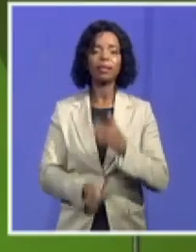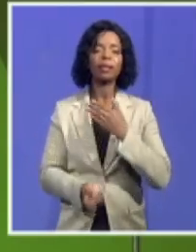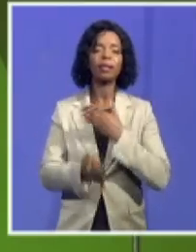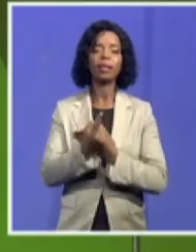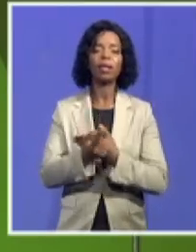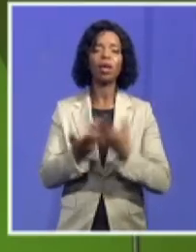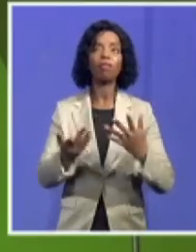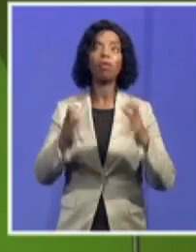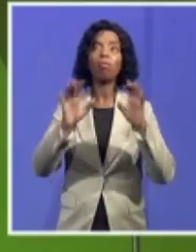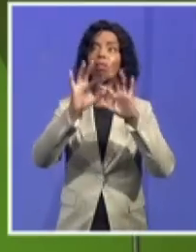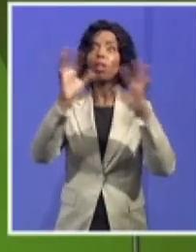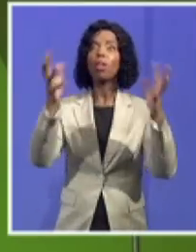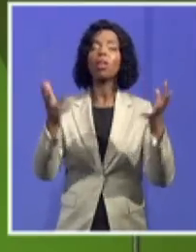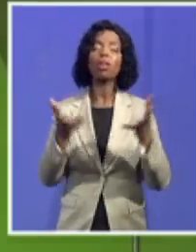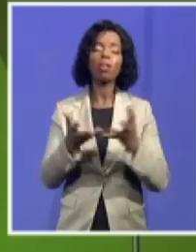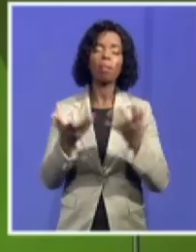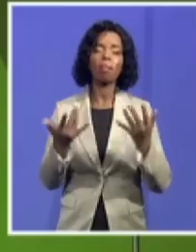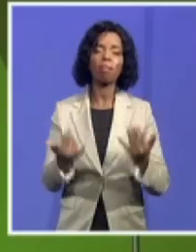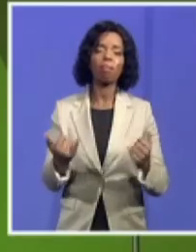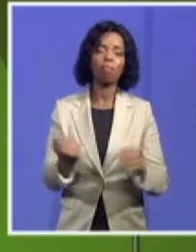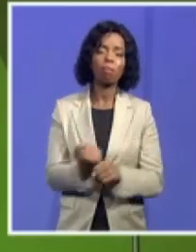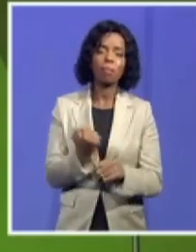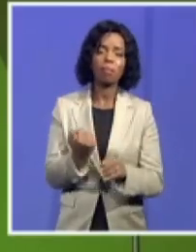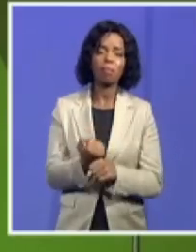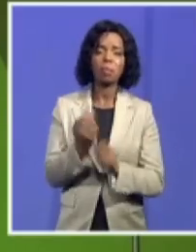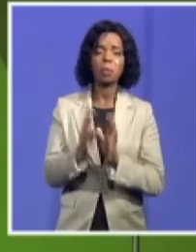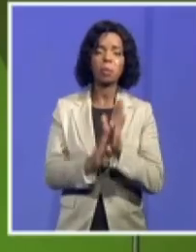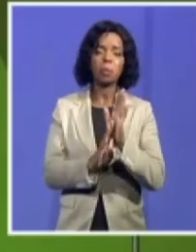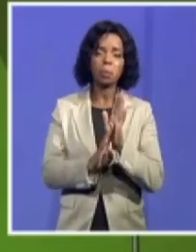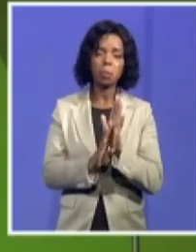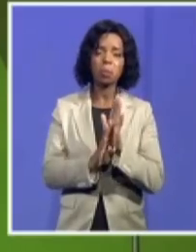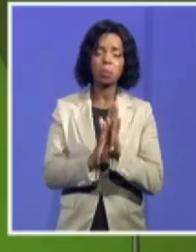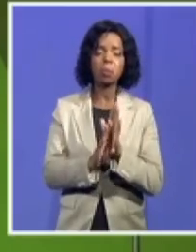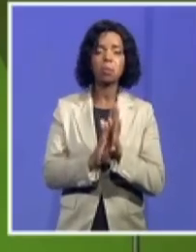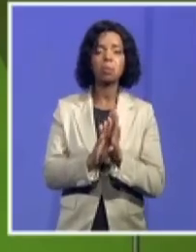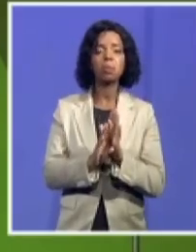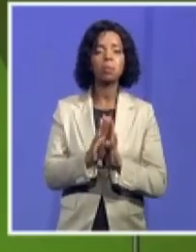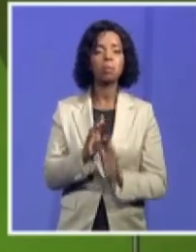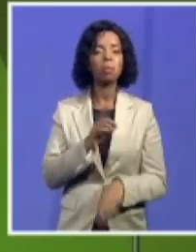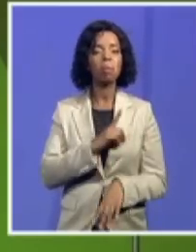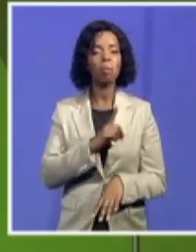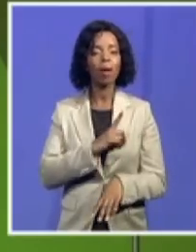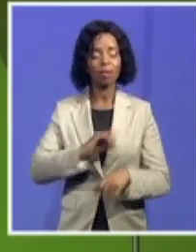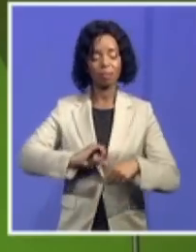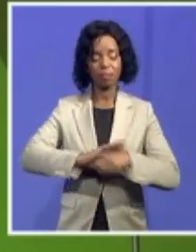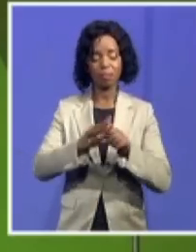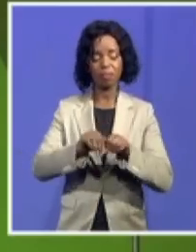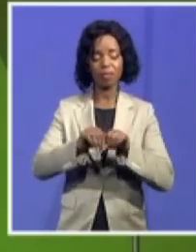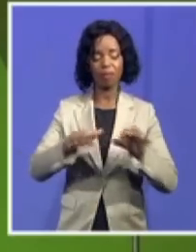the effects of COVID-19. Across the world, most